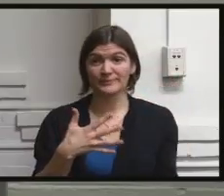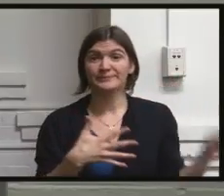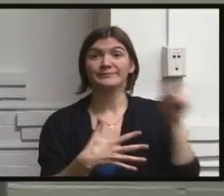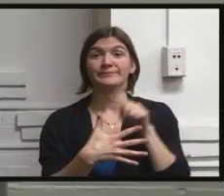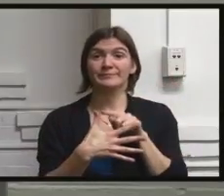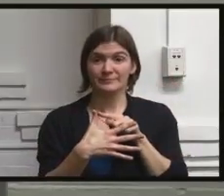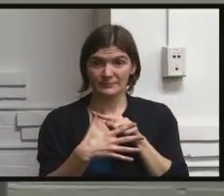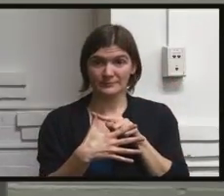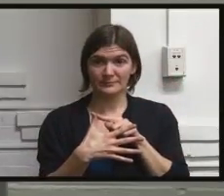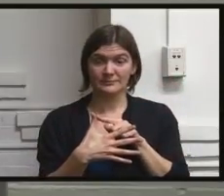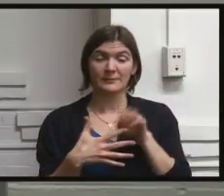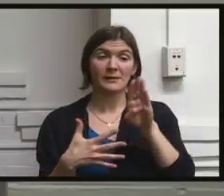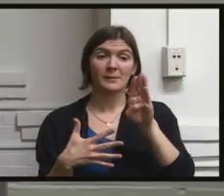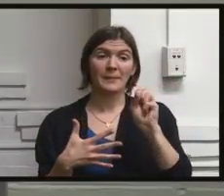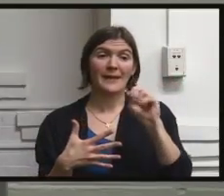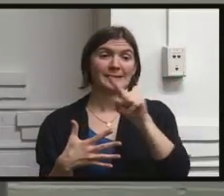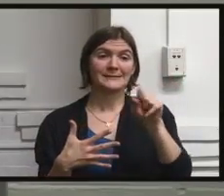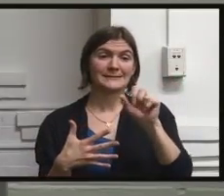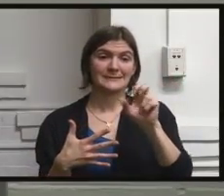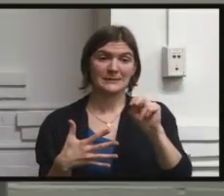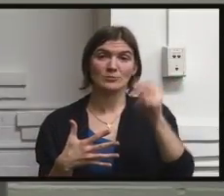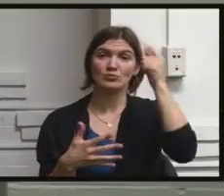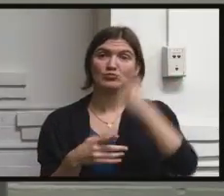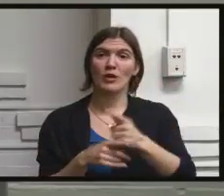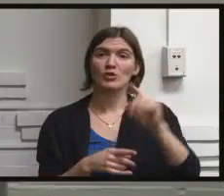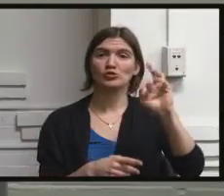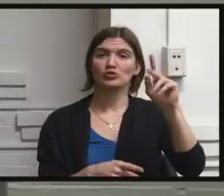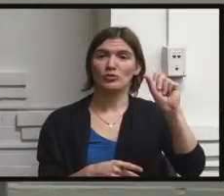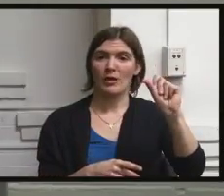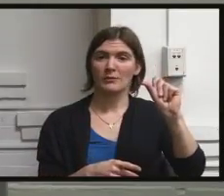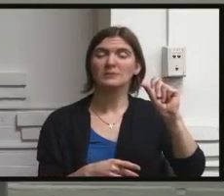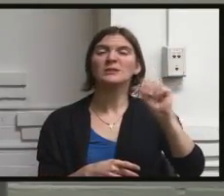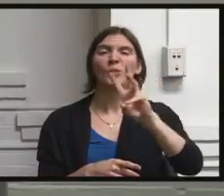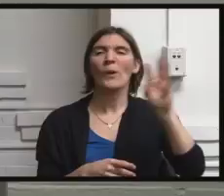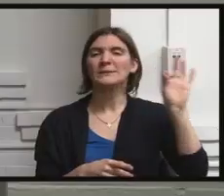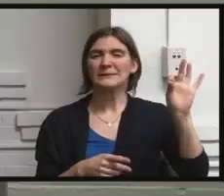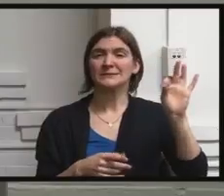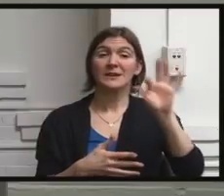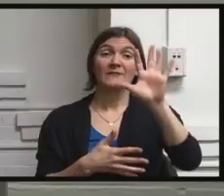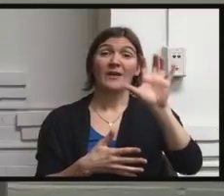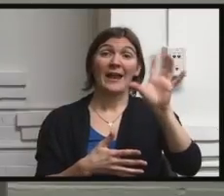$594,500. Basin Brother Trucking, Westminster, was